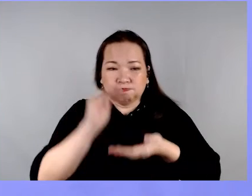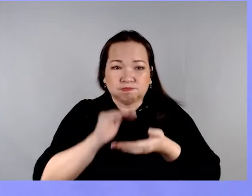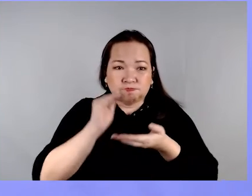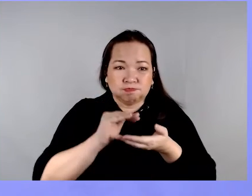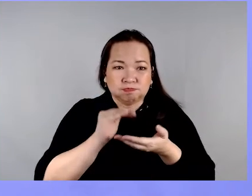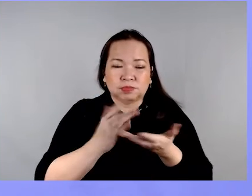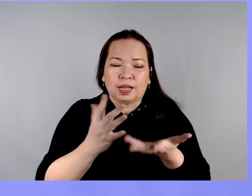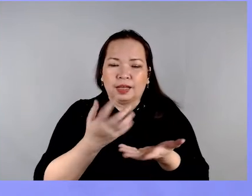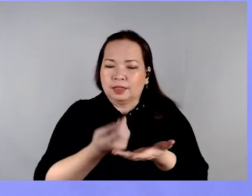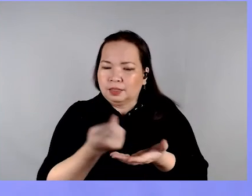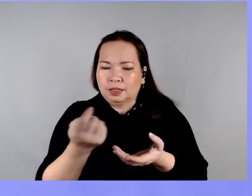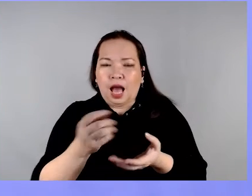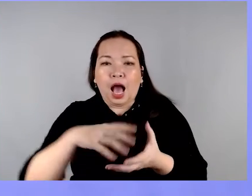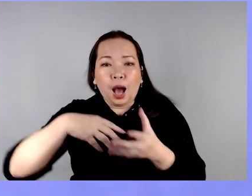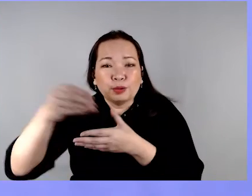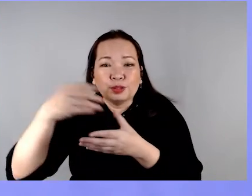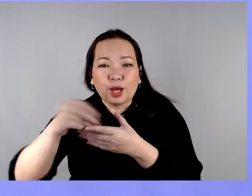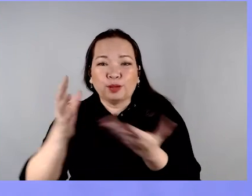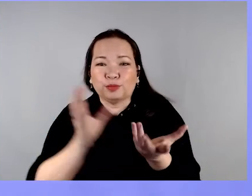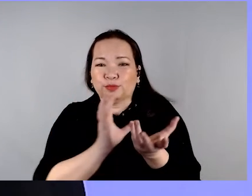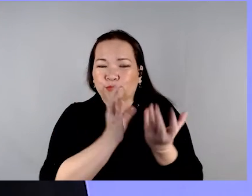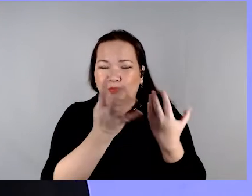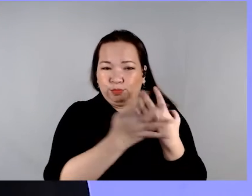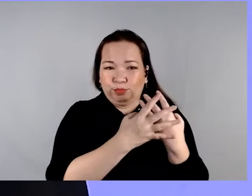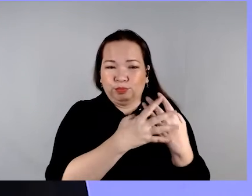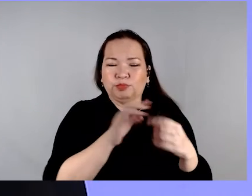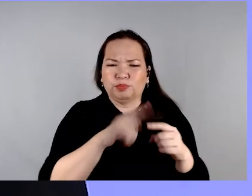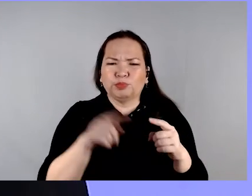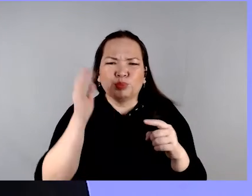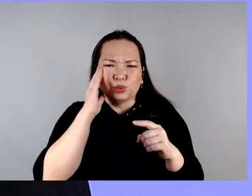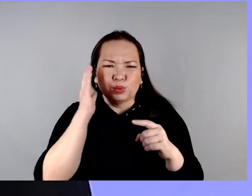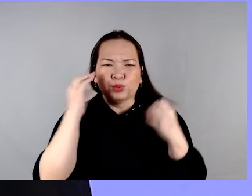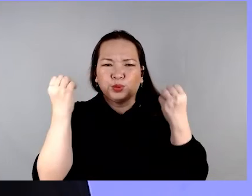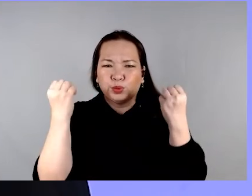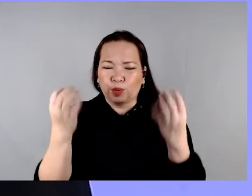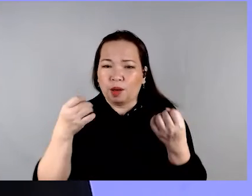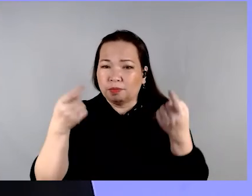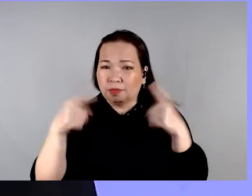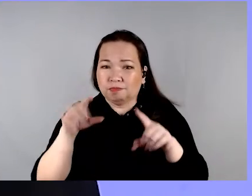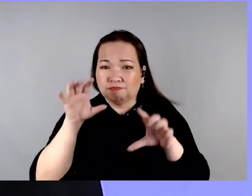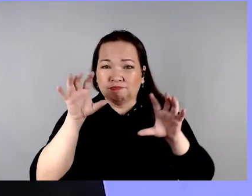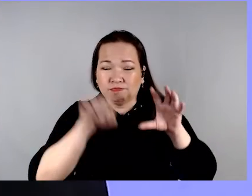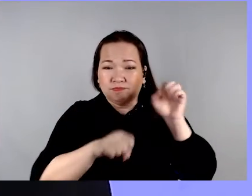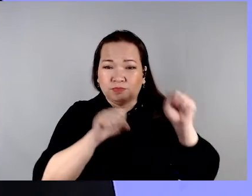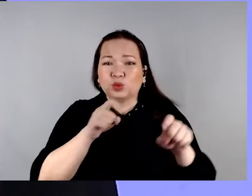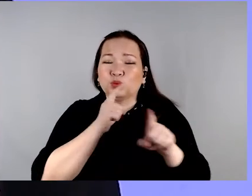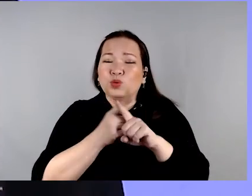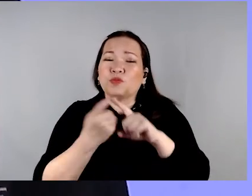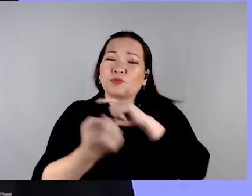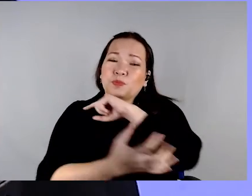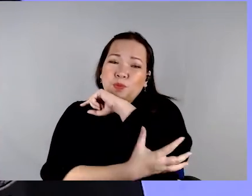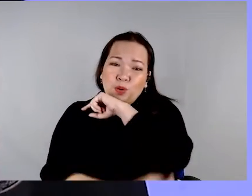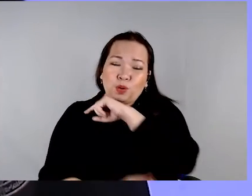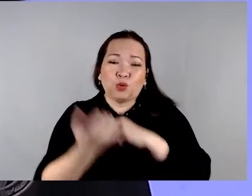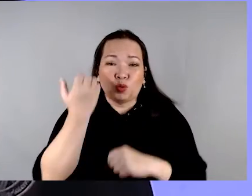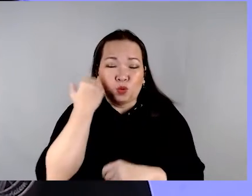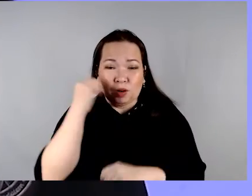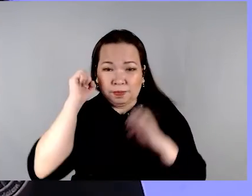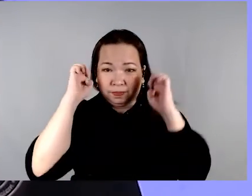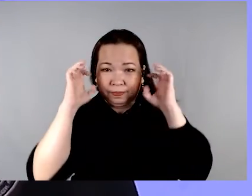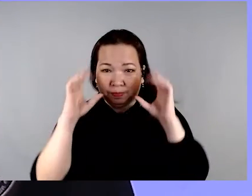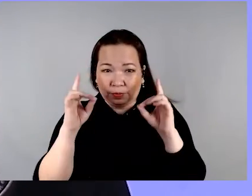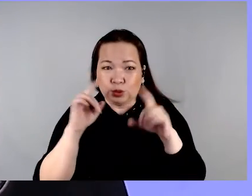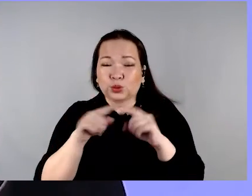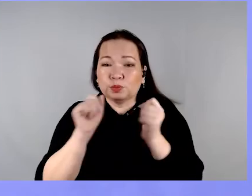immediately reduces the increase in congestion rates. It is not unknown that the common causes of crime are poverty and lack